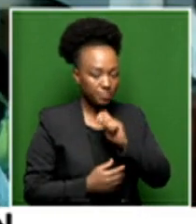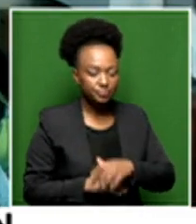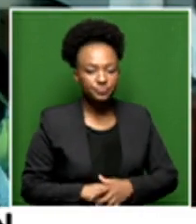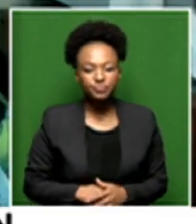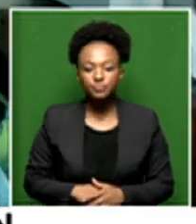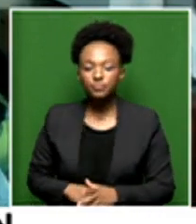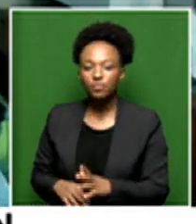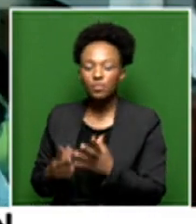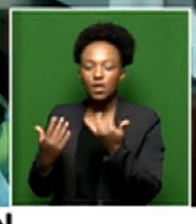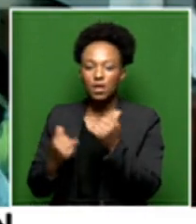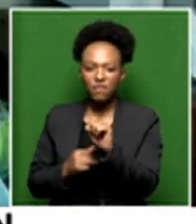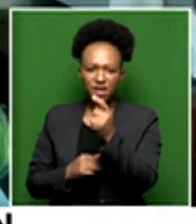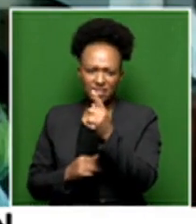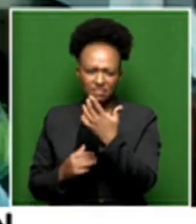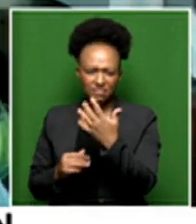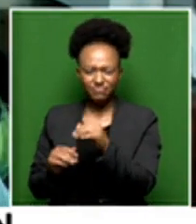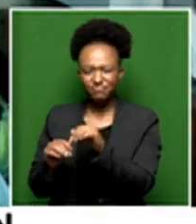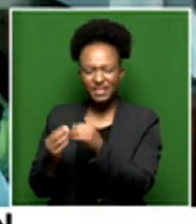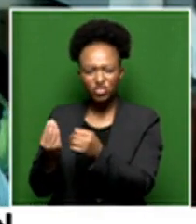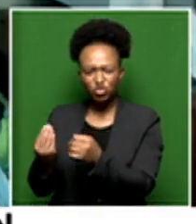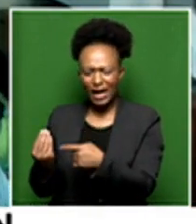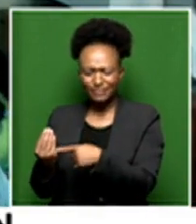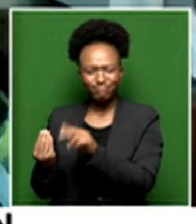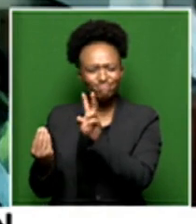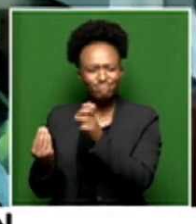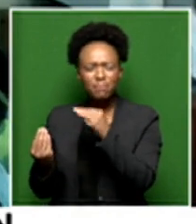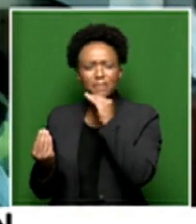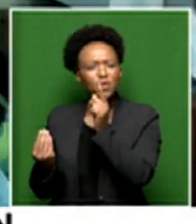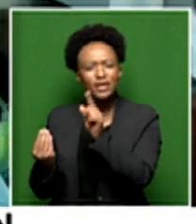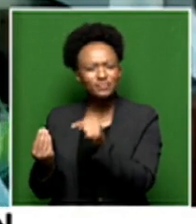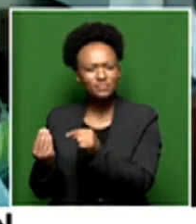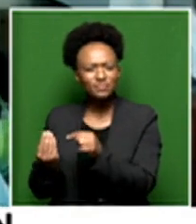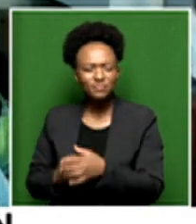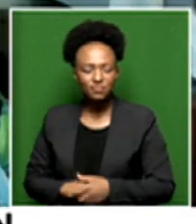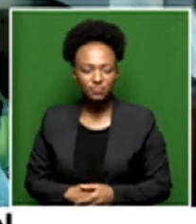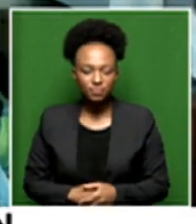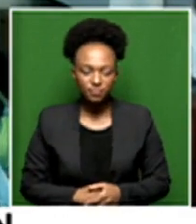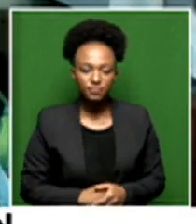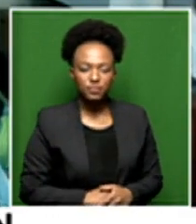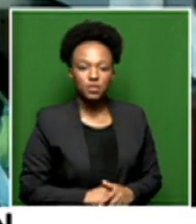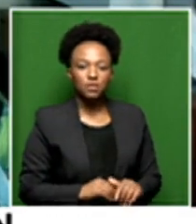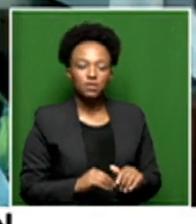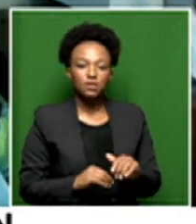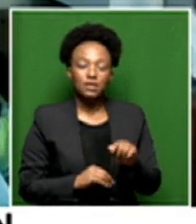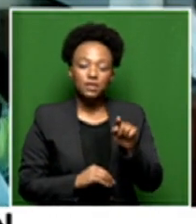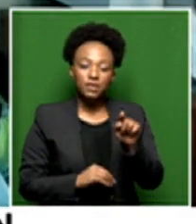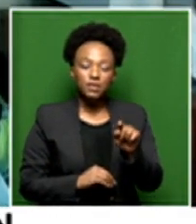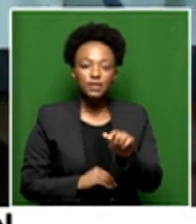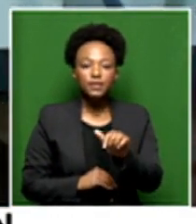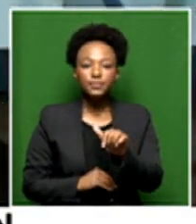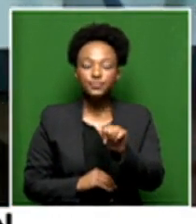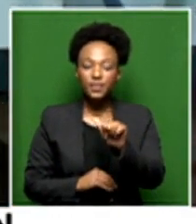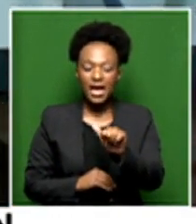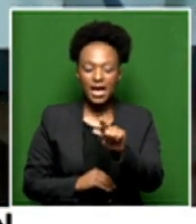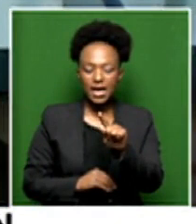start with understanding what the term atypical child means. Absolutely. So the term atypical child is